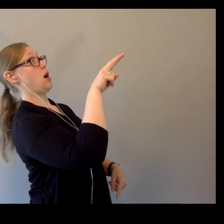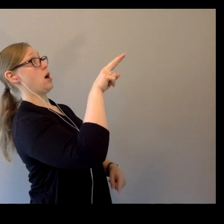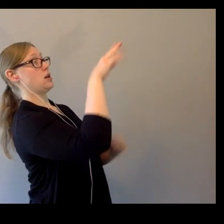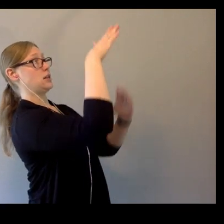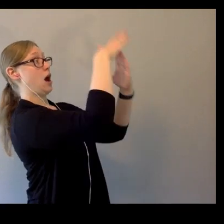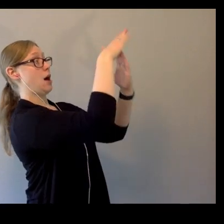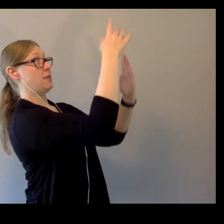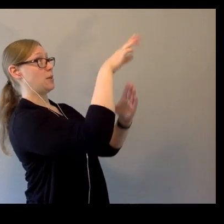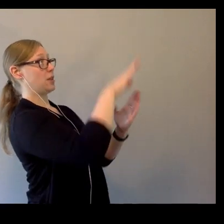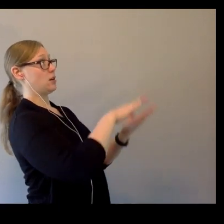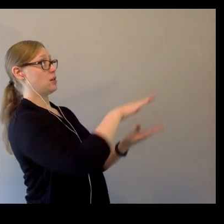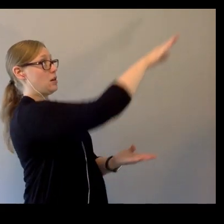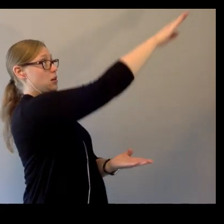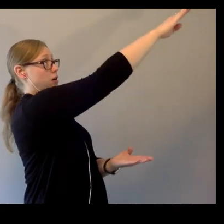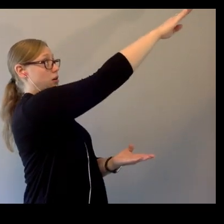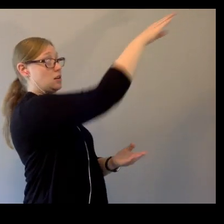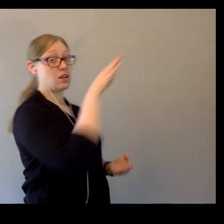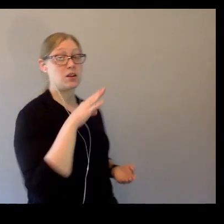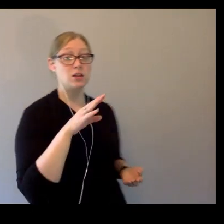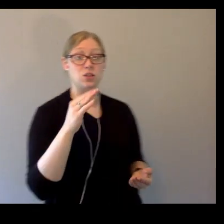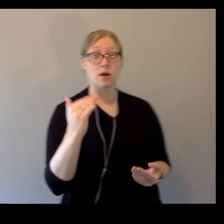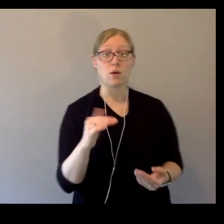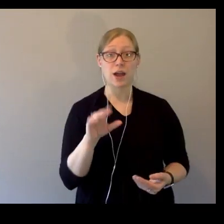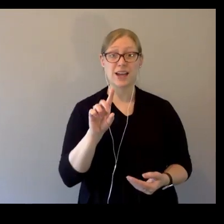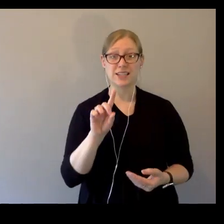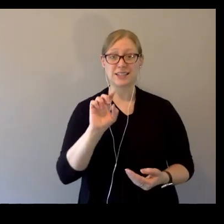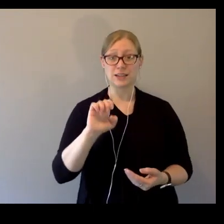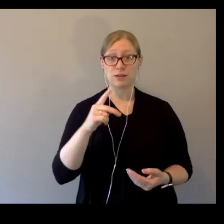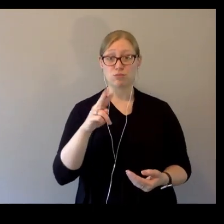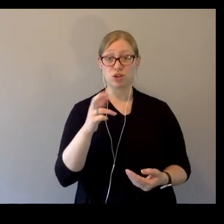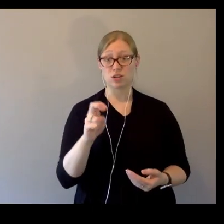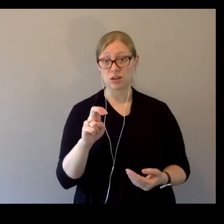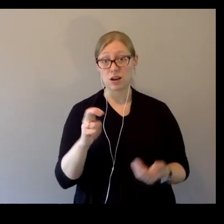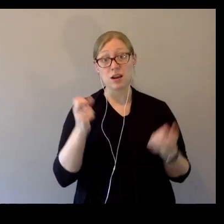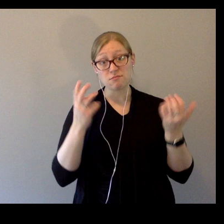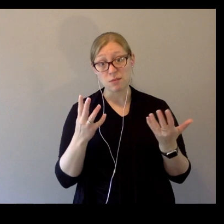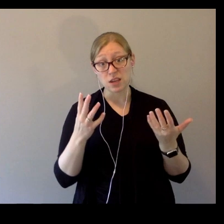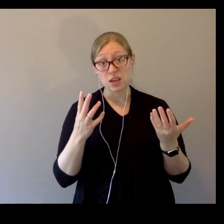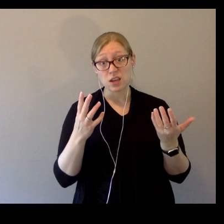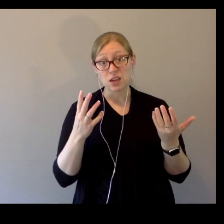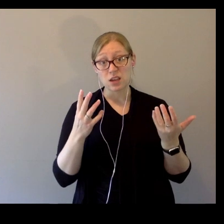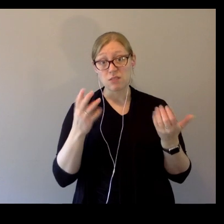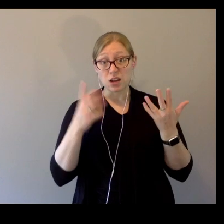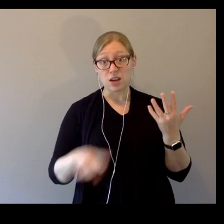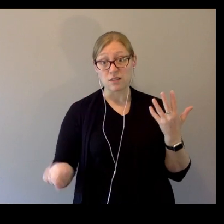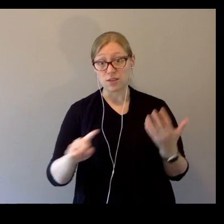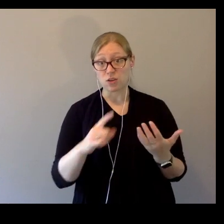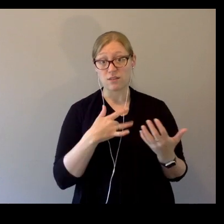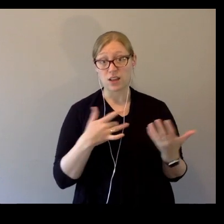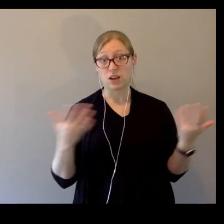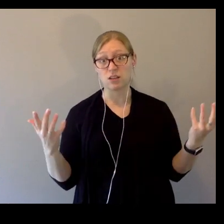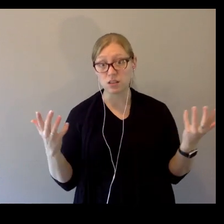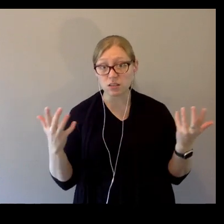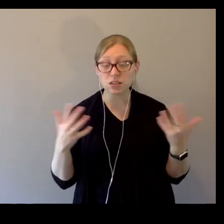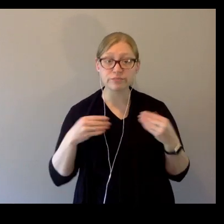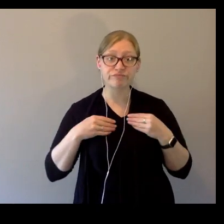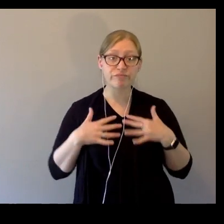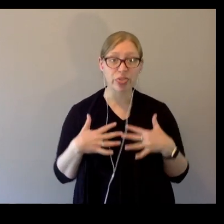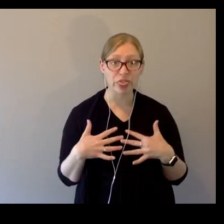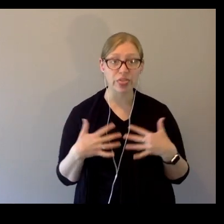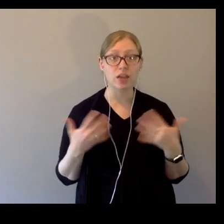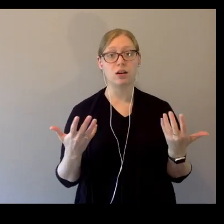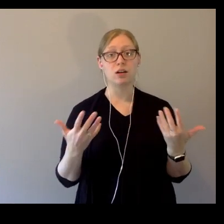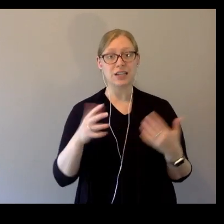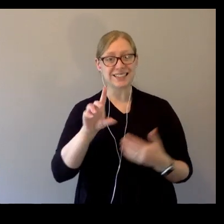are maybe not feeling so hot because we're stuck inside with this COVID and different things. So